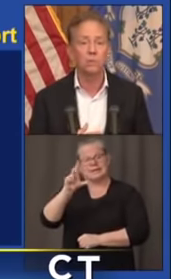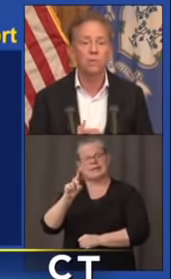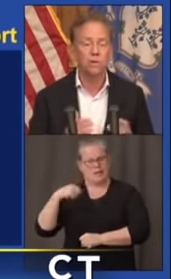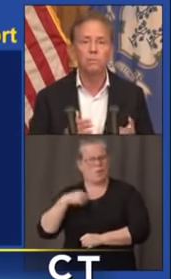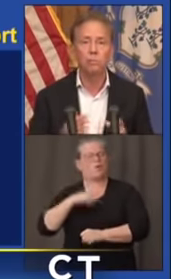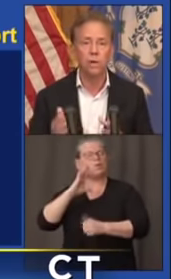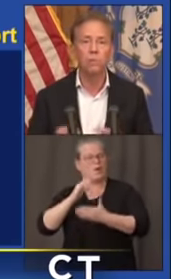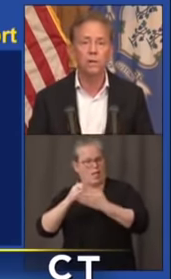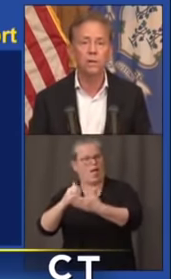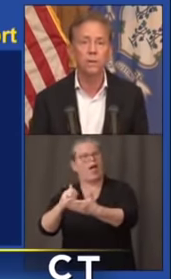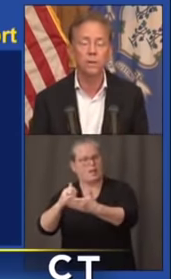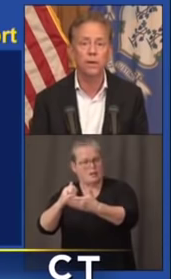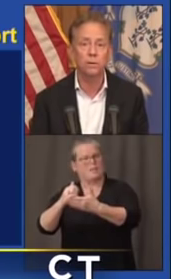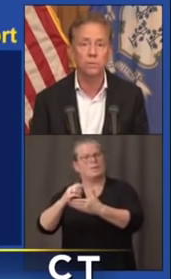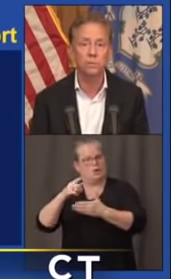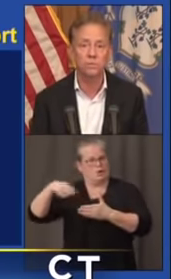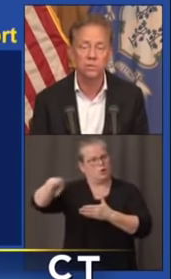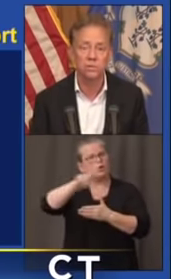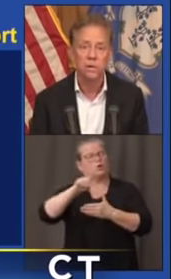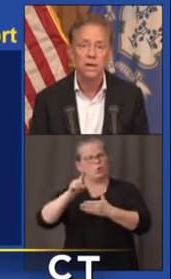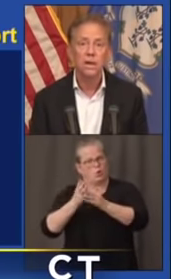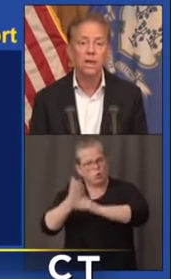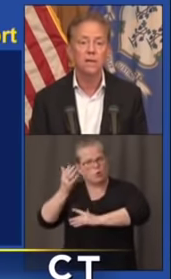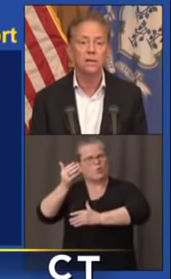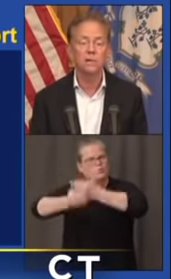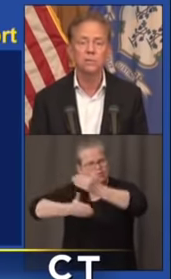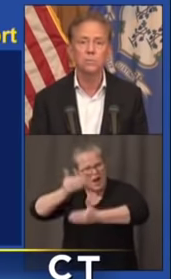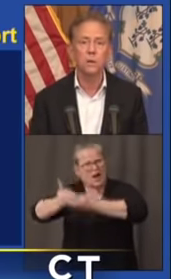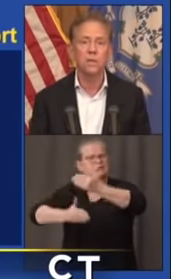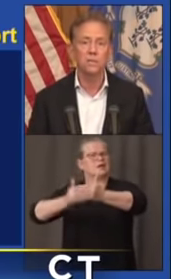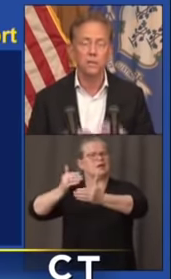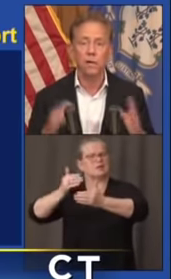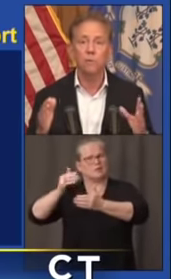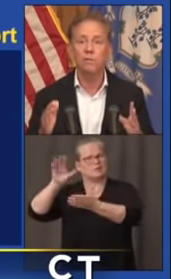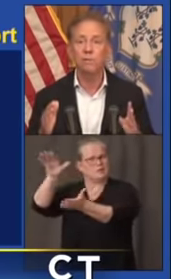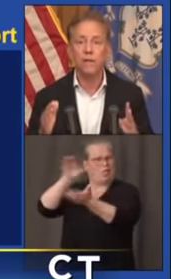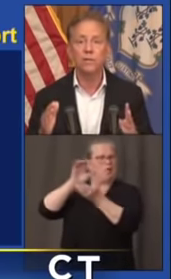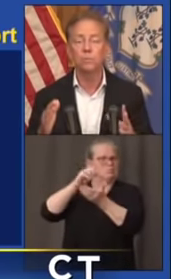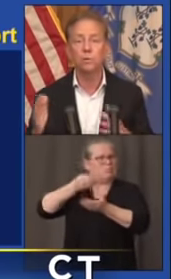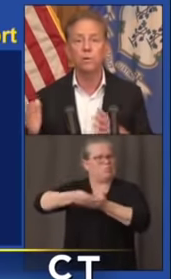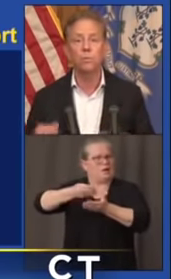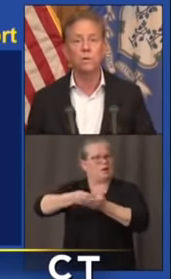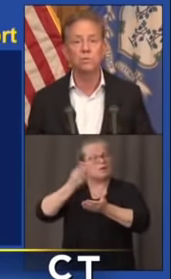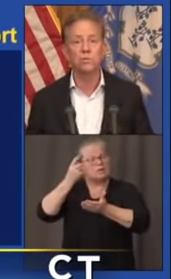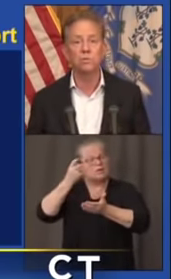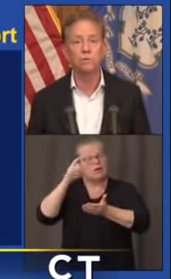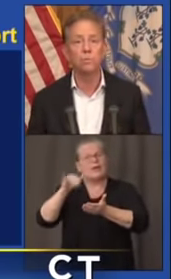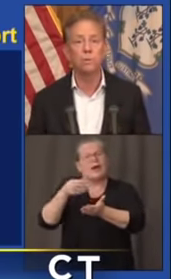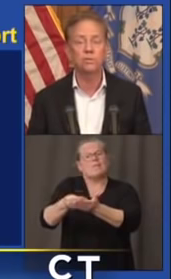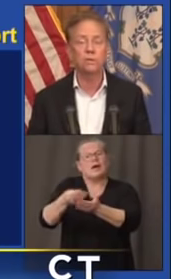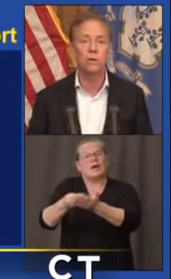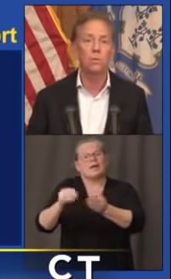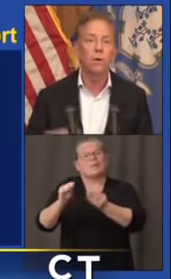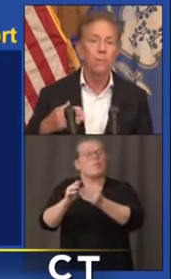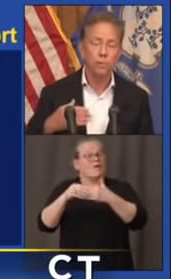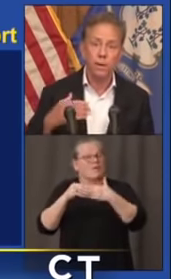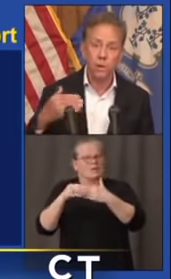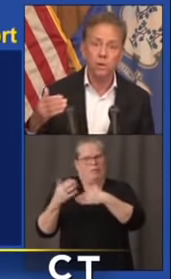line. We've done pretty well in helping other businesses. And this is money that's a lot more flexible than it was just a few months